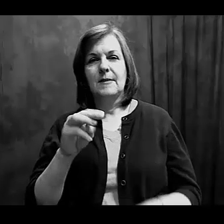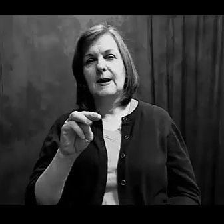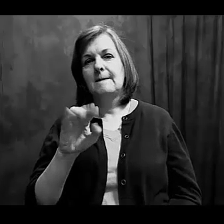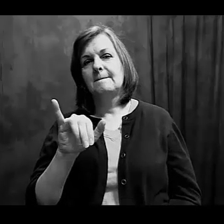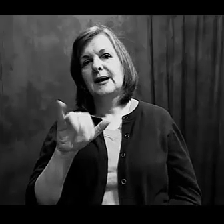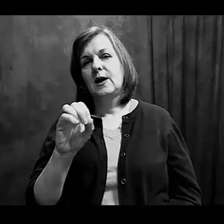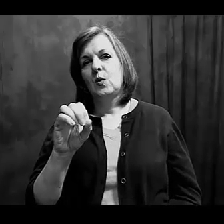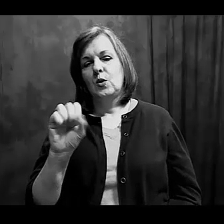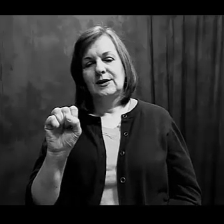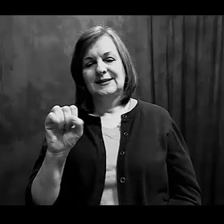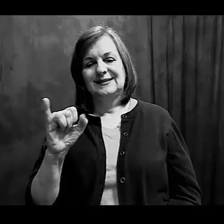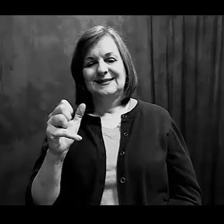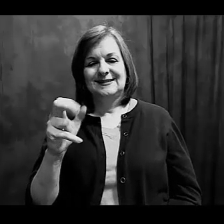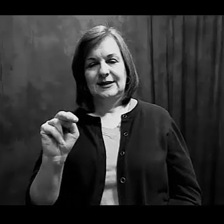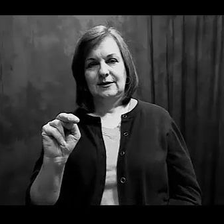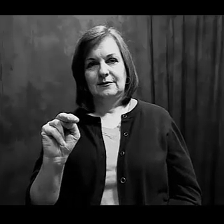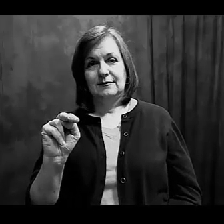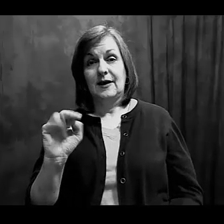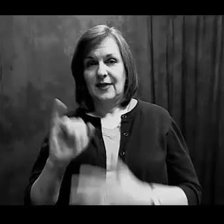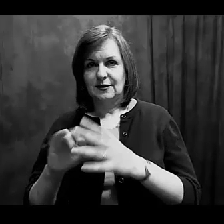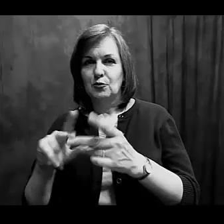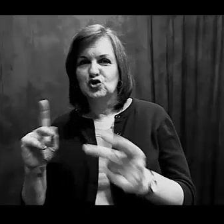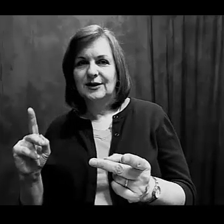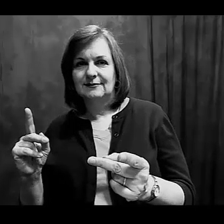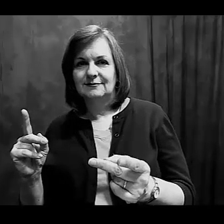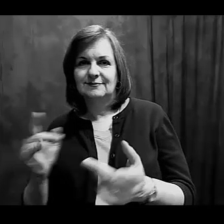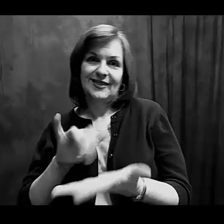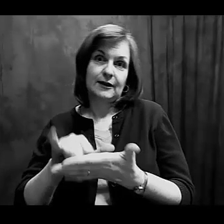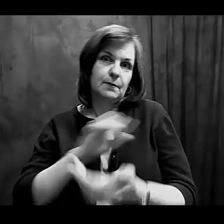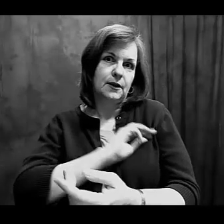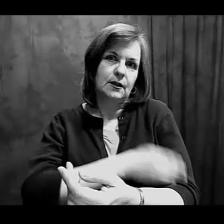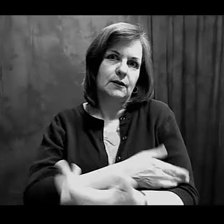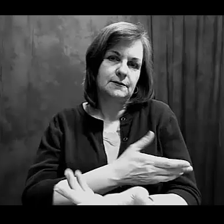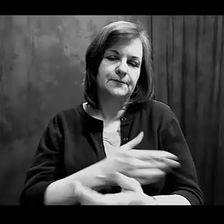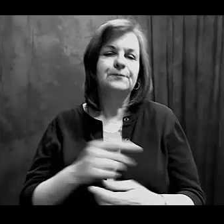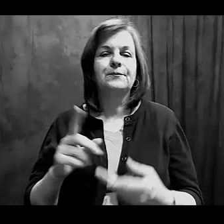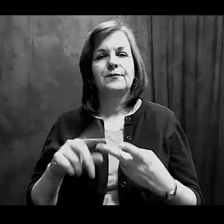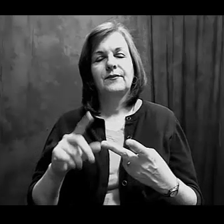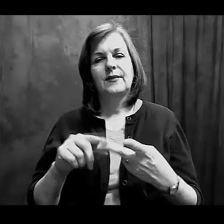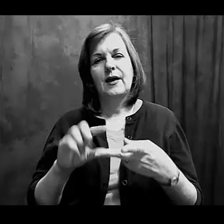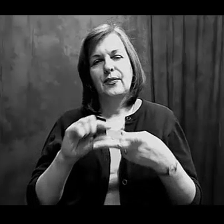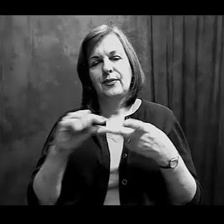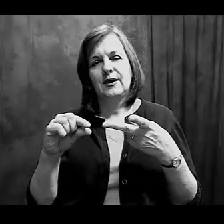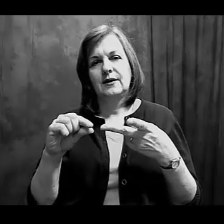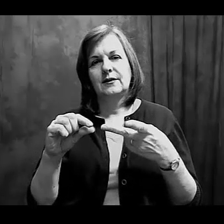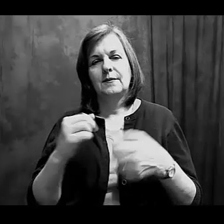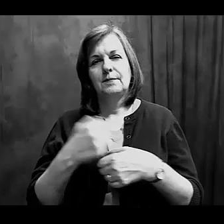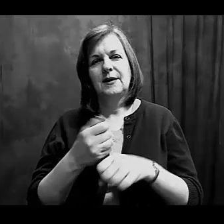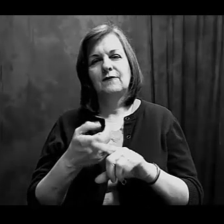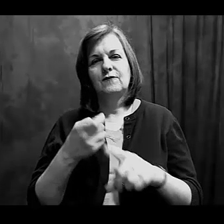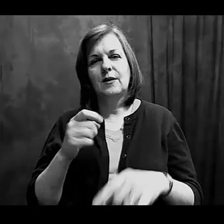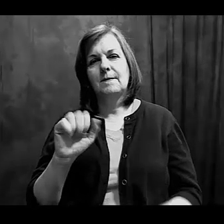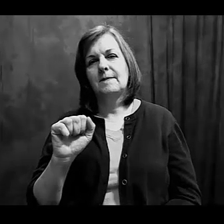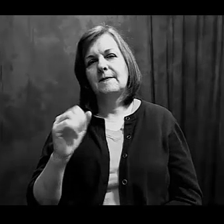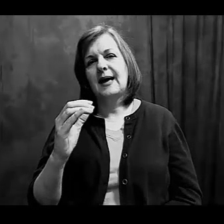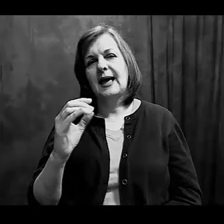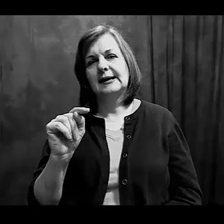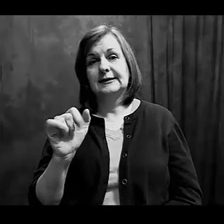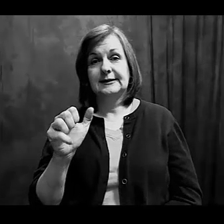myosin. These are proteins. It's muscle. And thin filaments are made of actin.